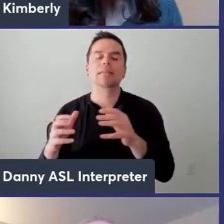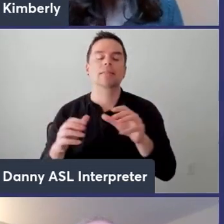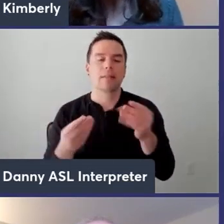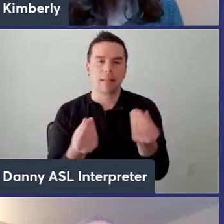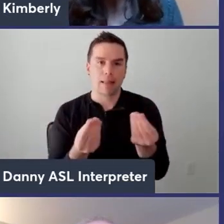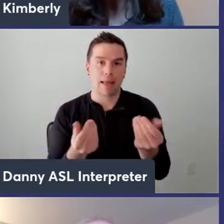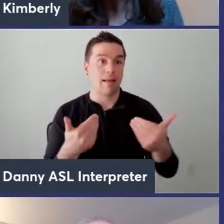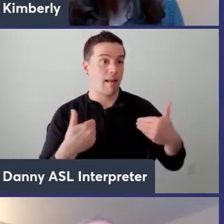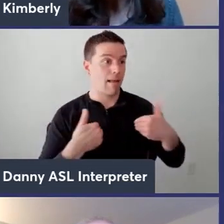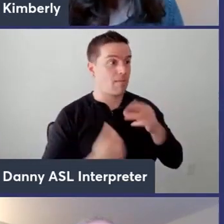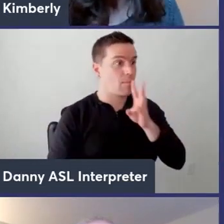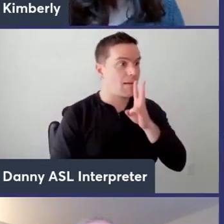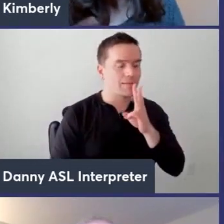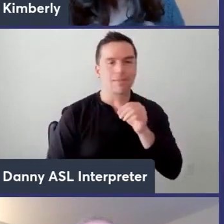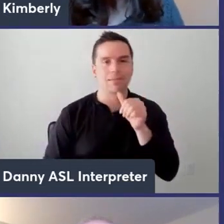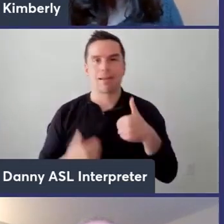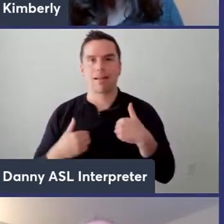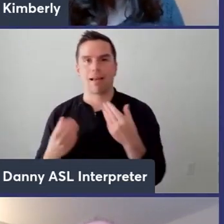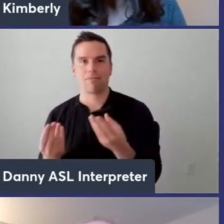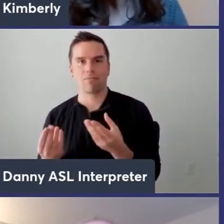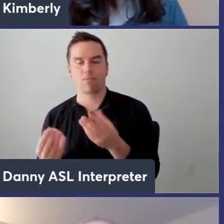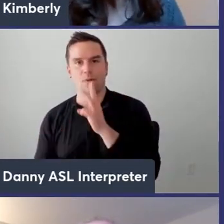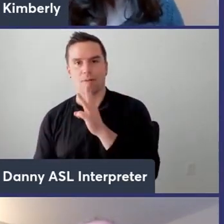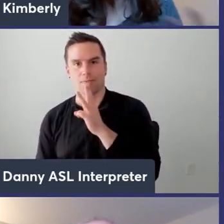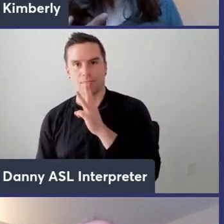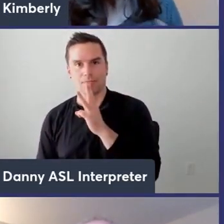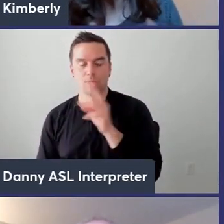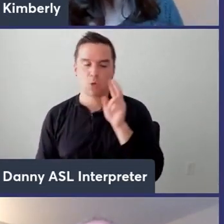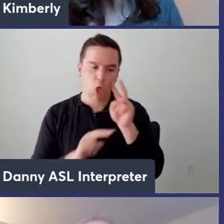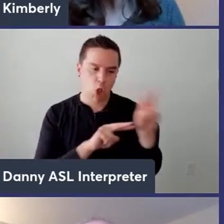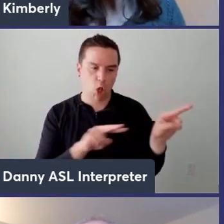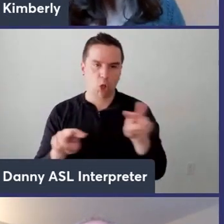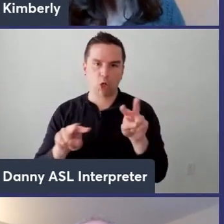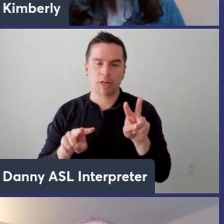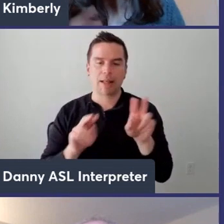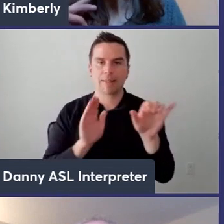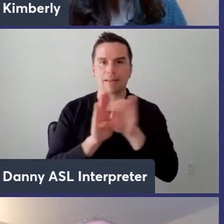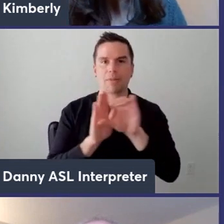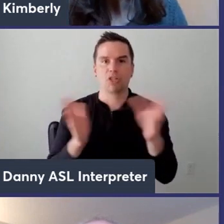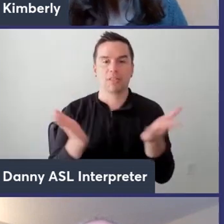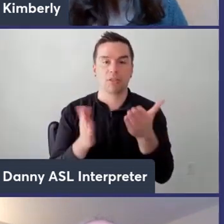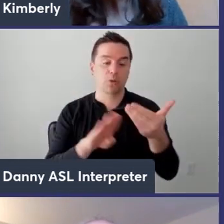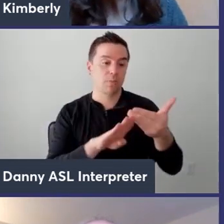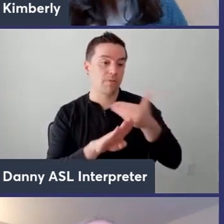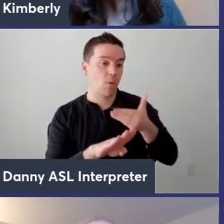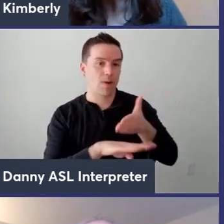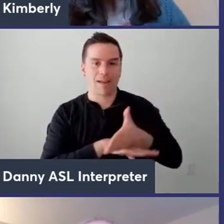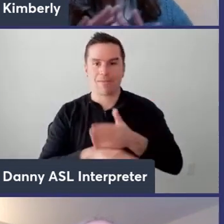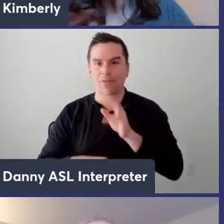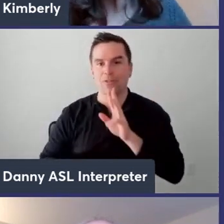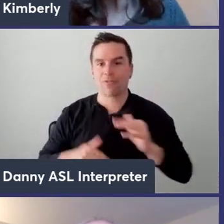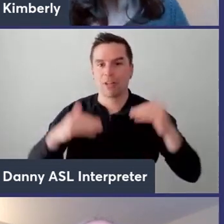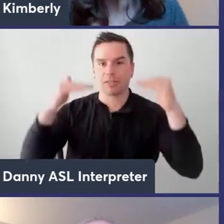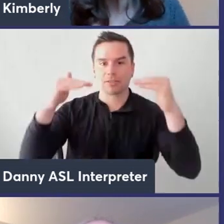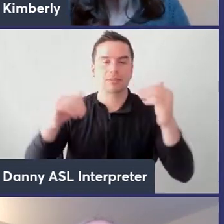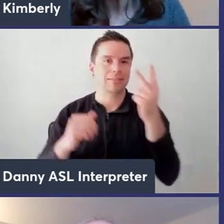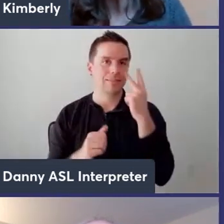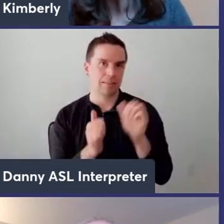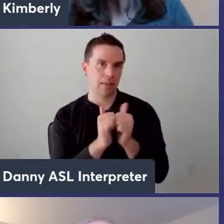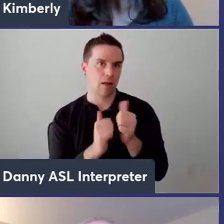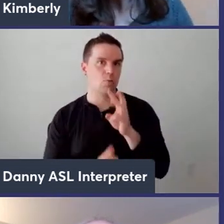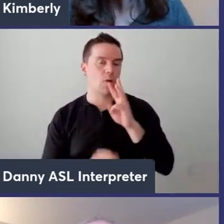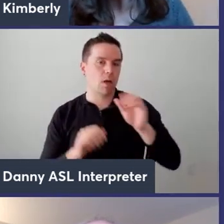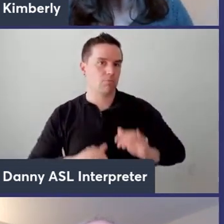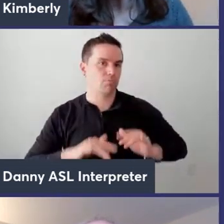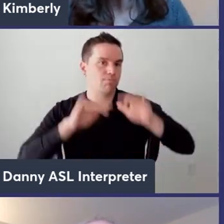not having water on it. And looking at the images here before and after the flood, I can clearly see how the water has spread across the